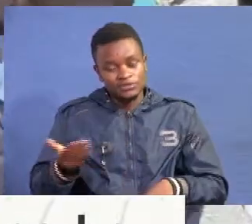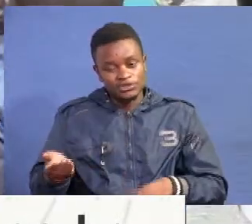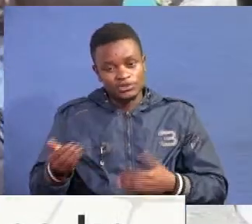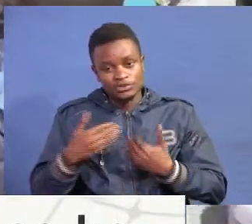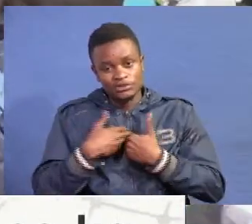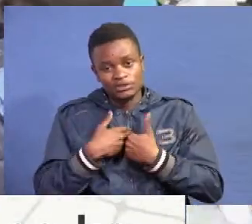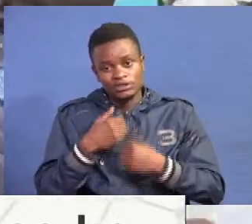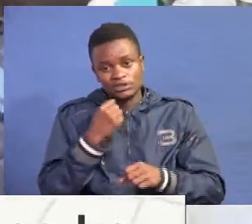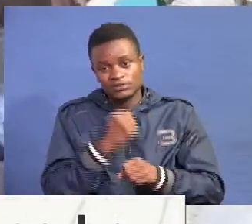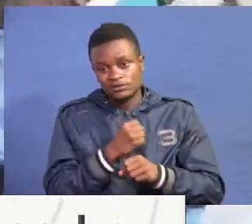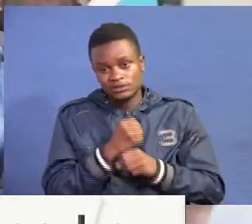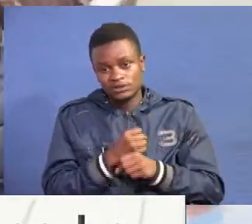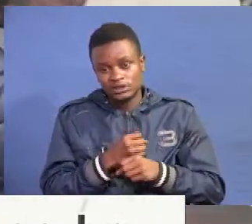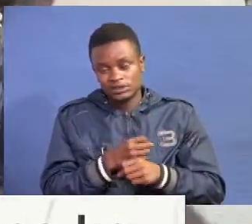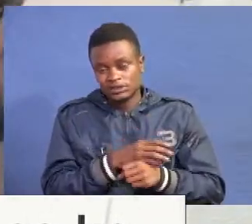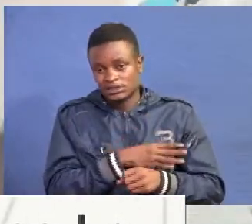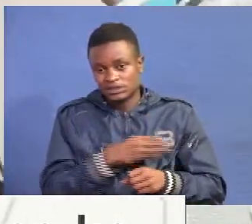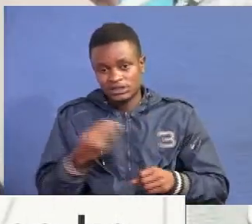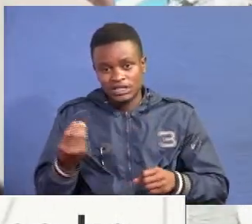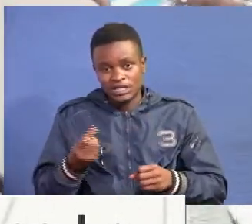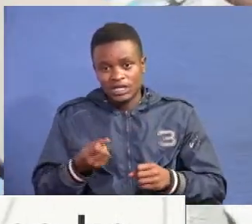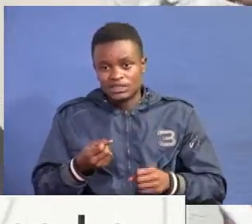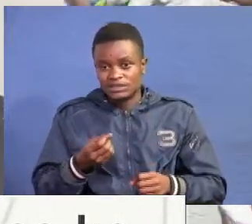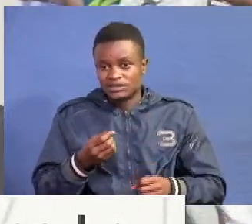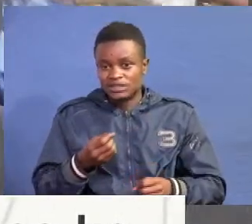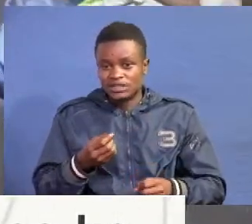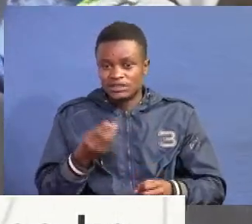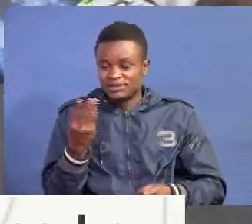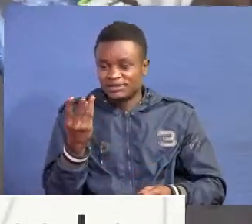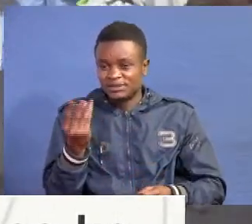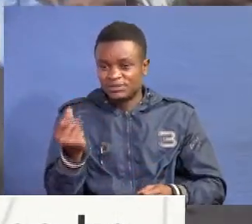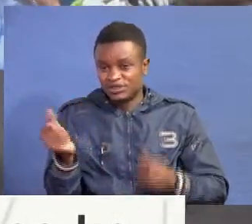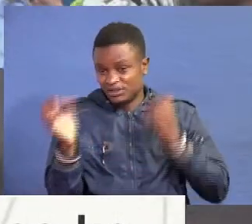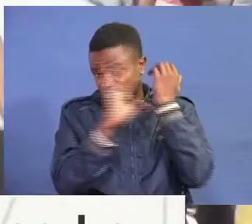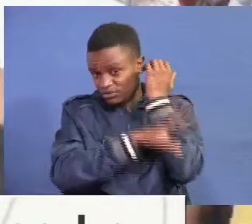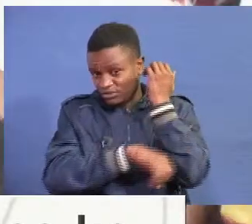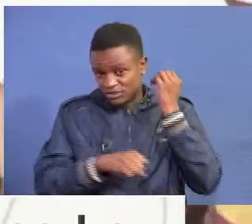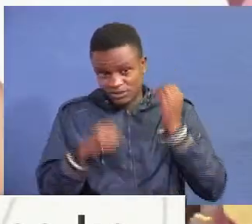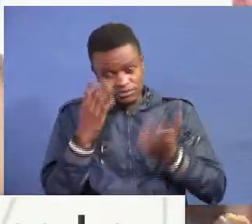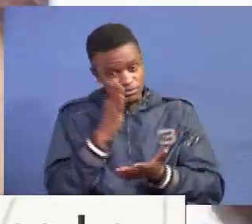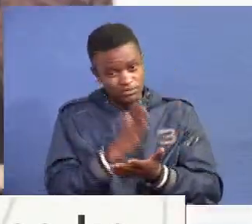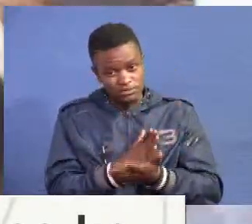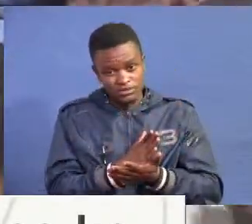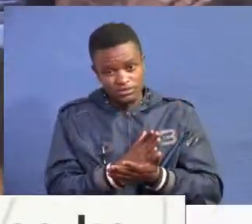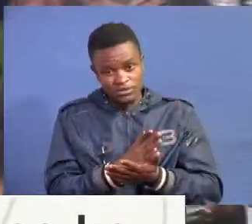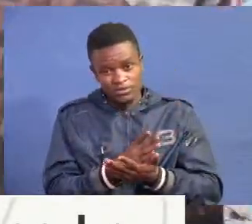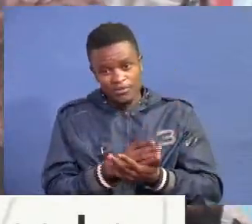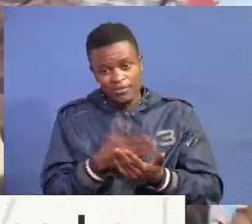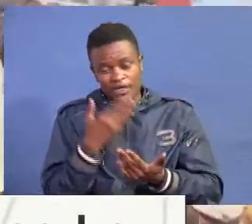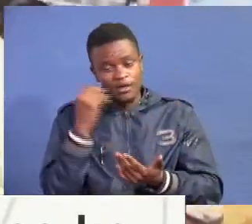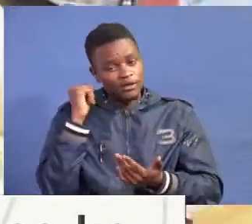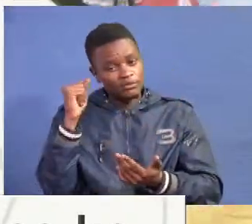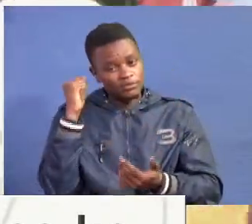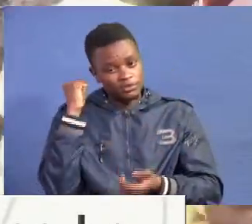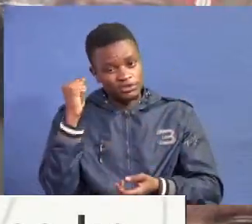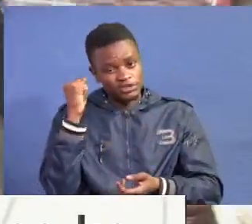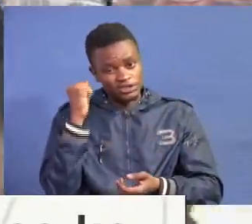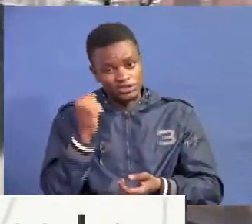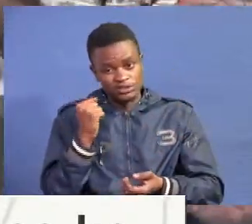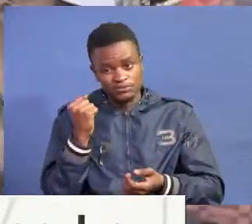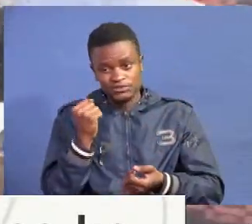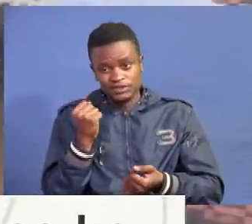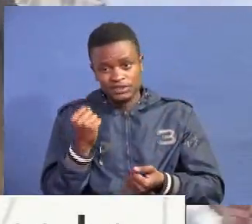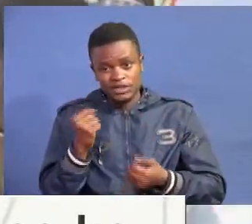through poor policies and rampant corruption by the old political class. He lamented that over 4 million Kenyan youth